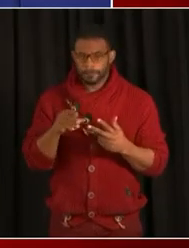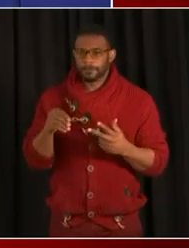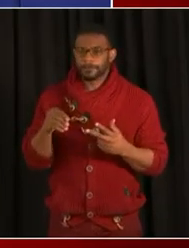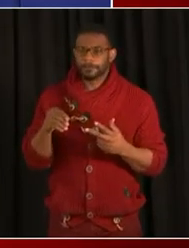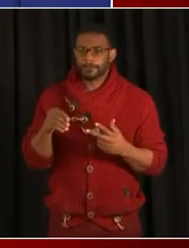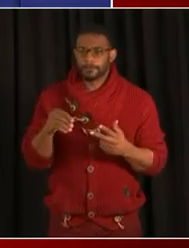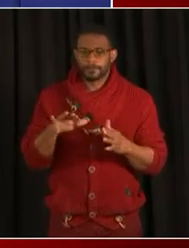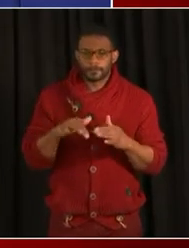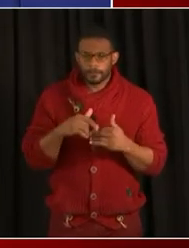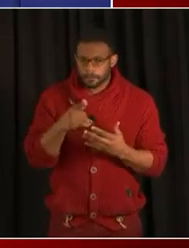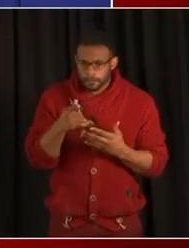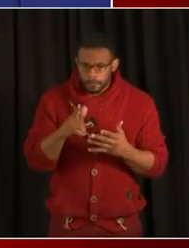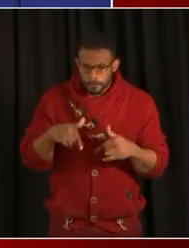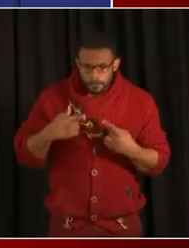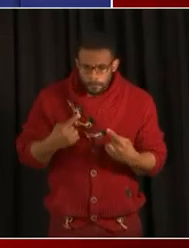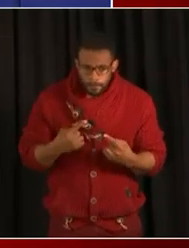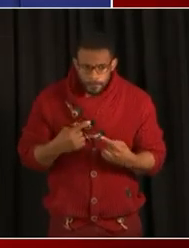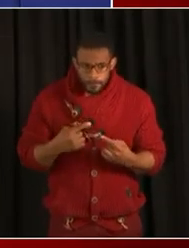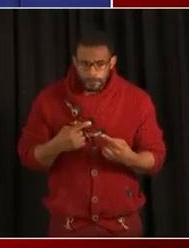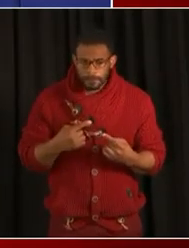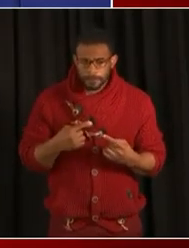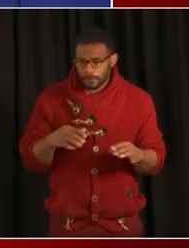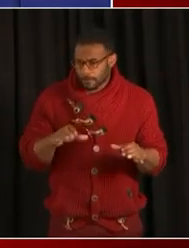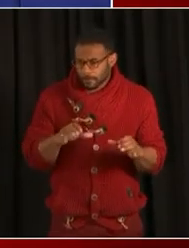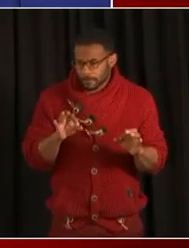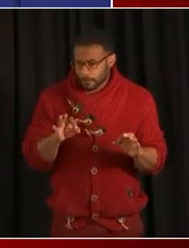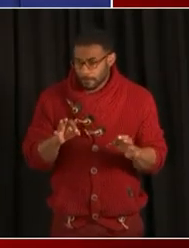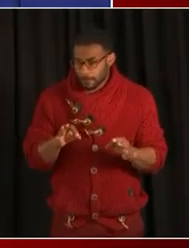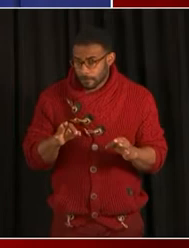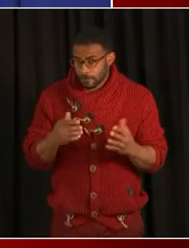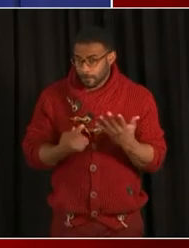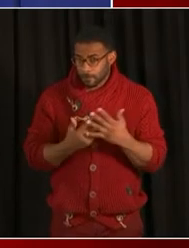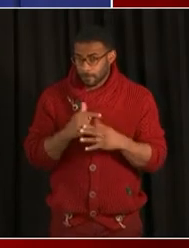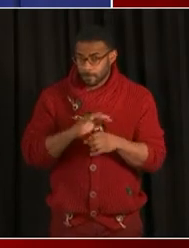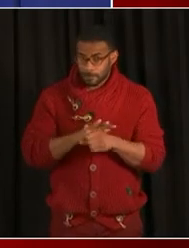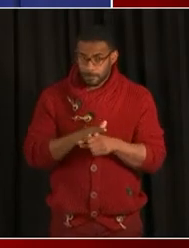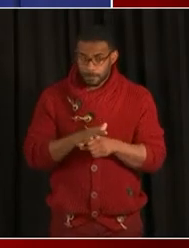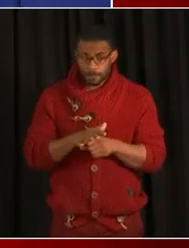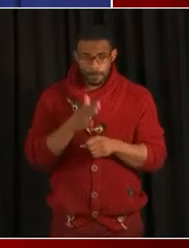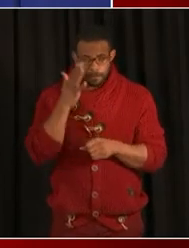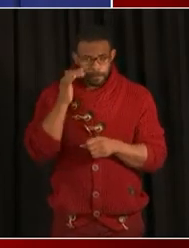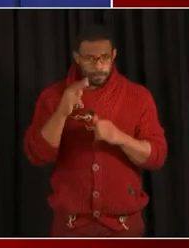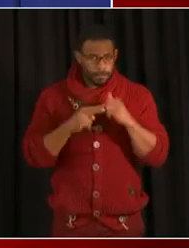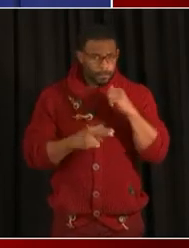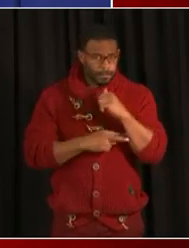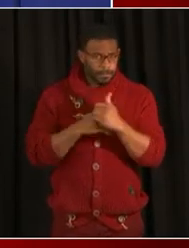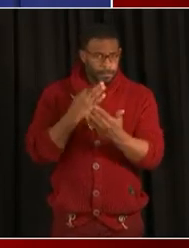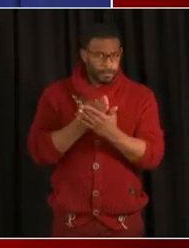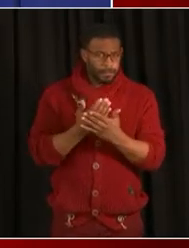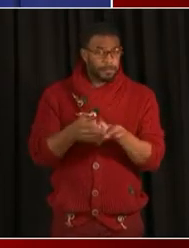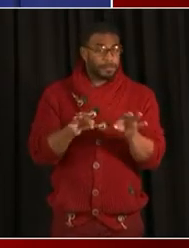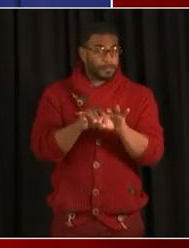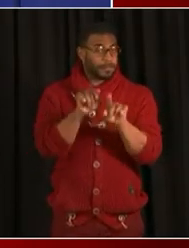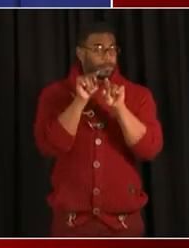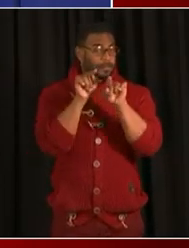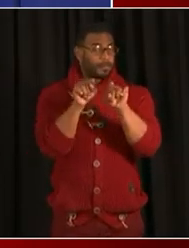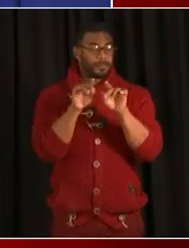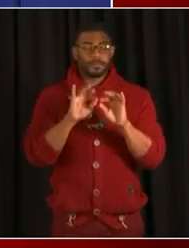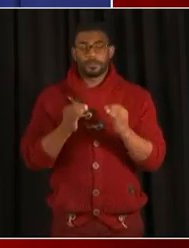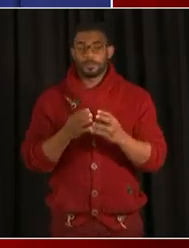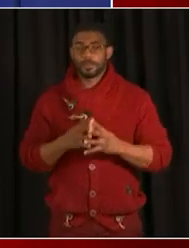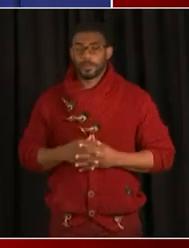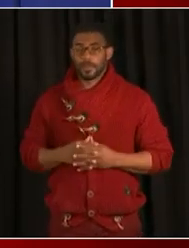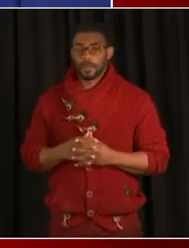and how you all have been, how you've been doing throughout the pandemic and why the Bridge Fund is important to